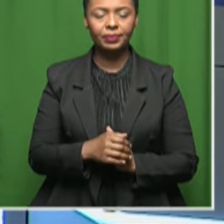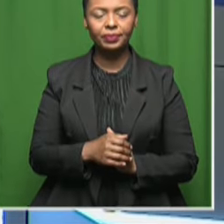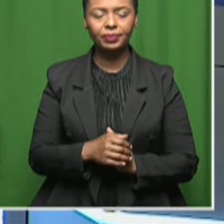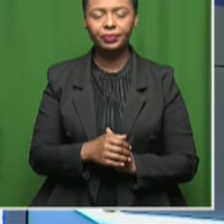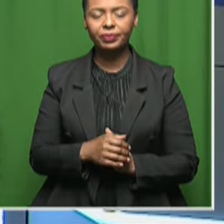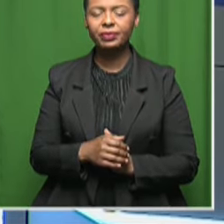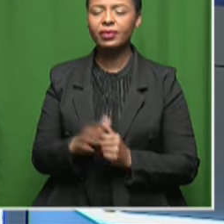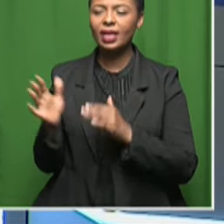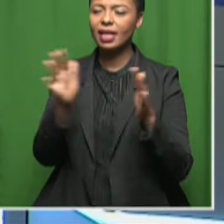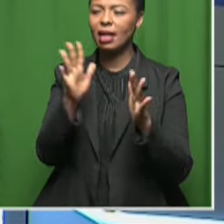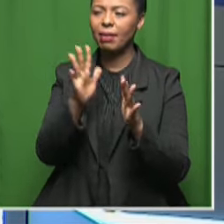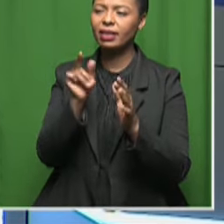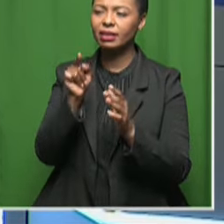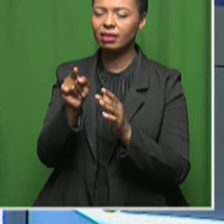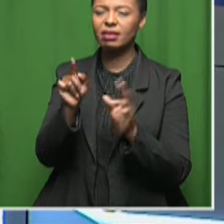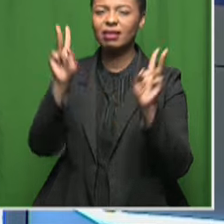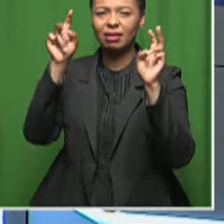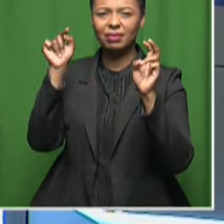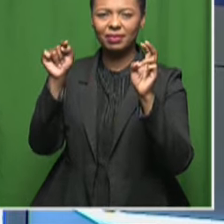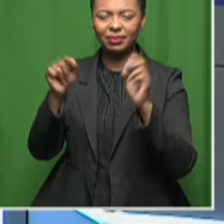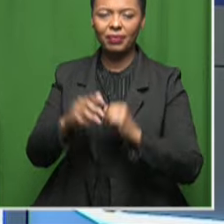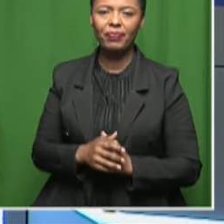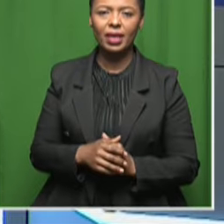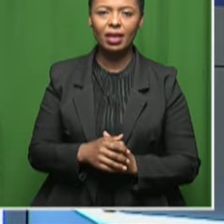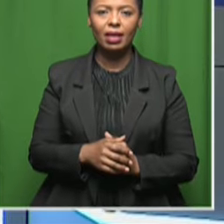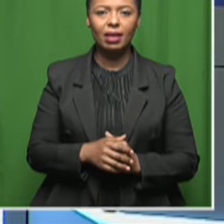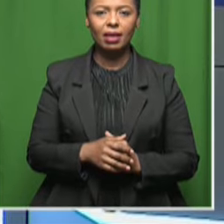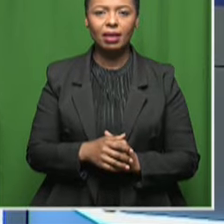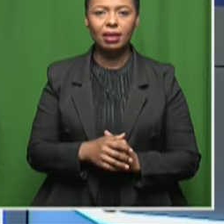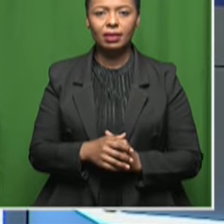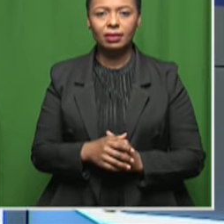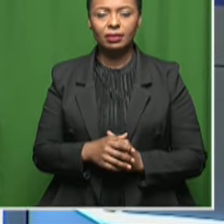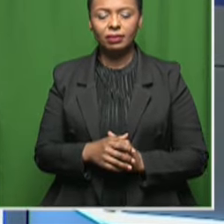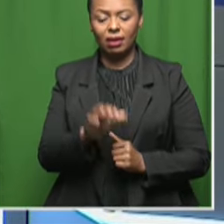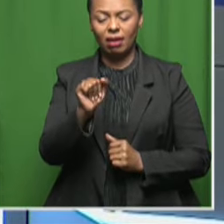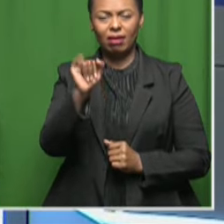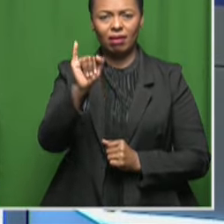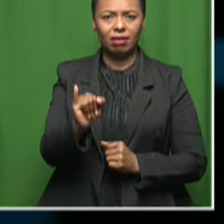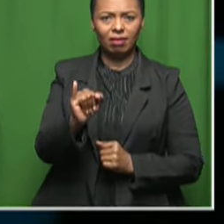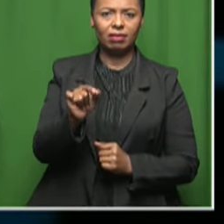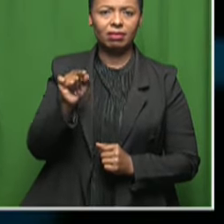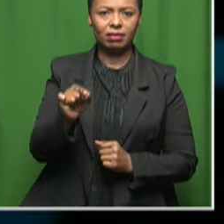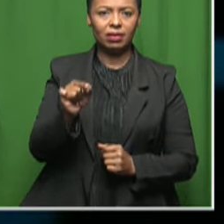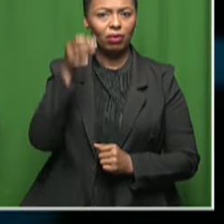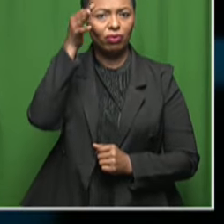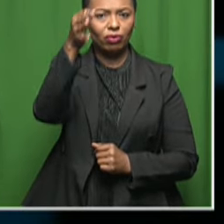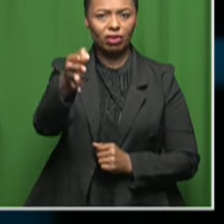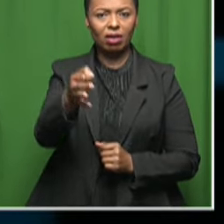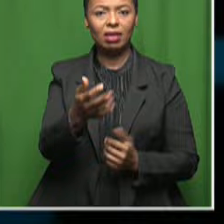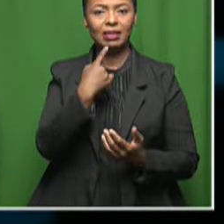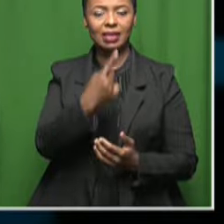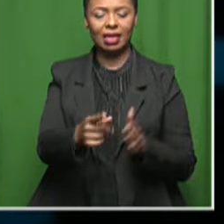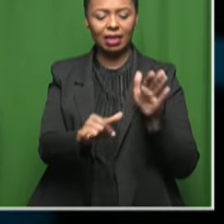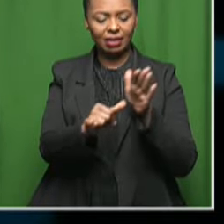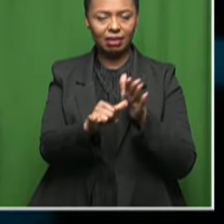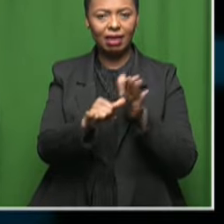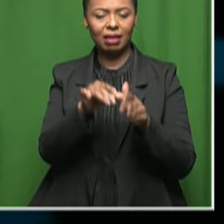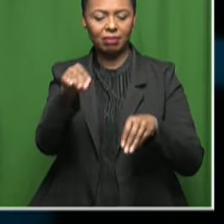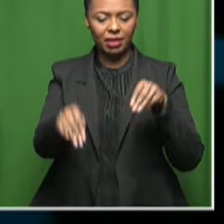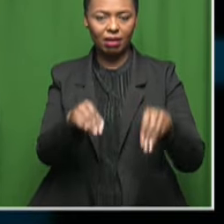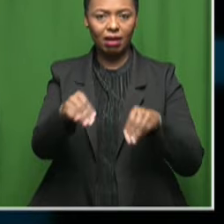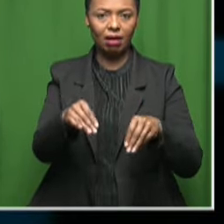wonder how you will frame the artificial intelligence future, right? We talk about critical minerals in the context of